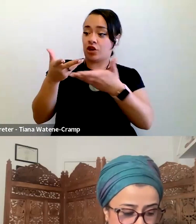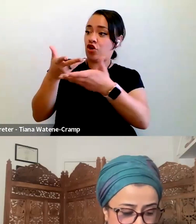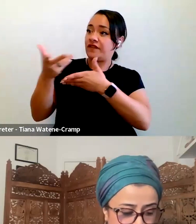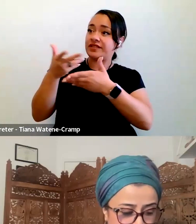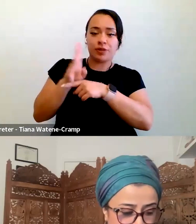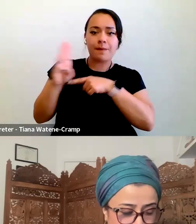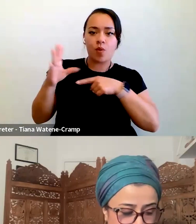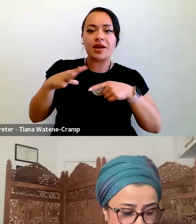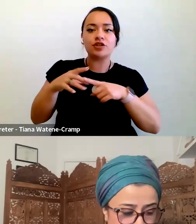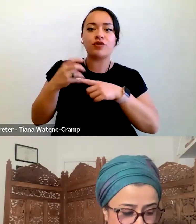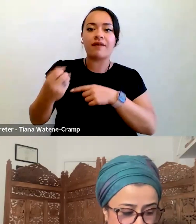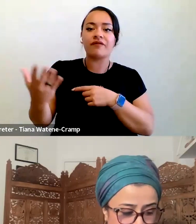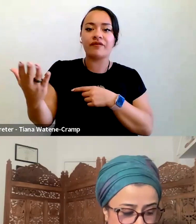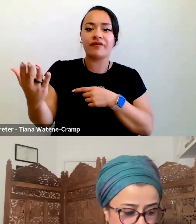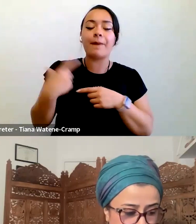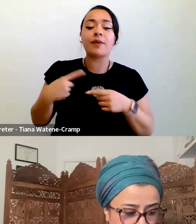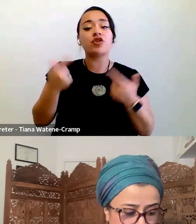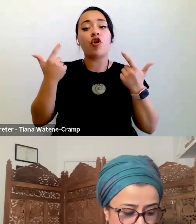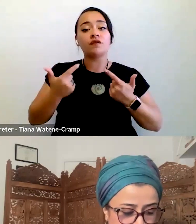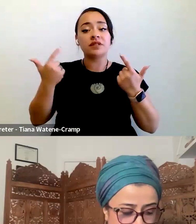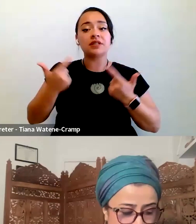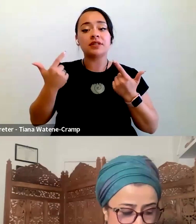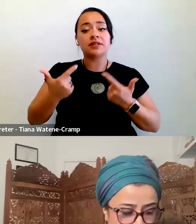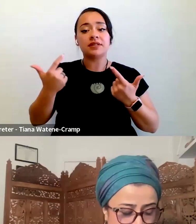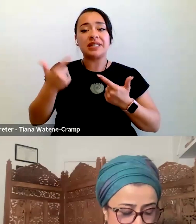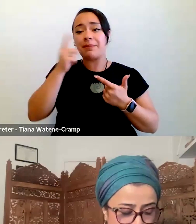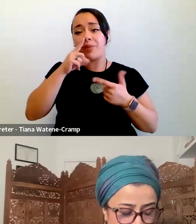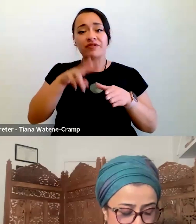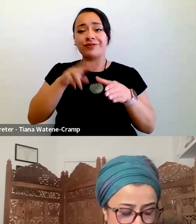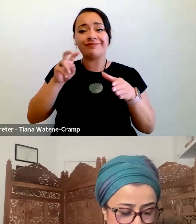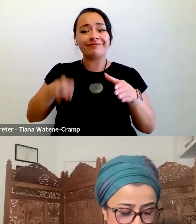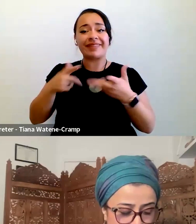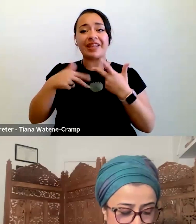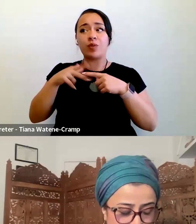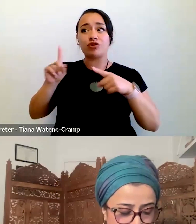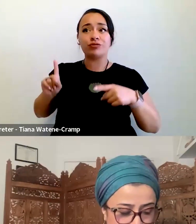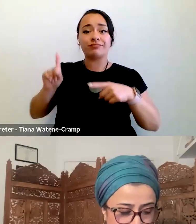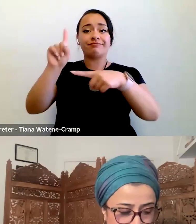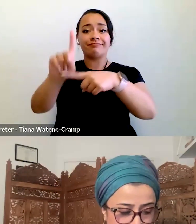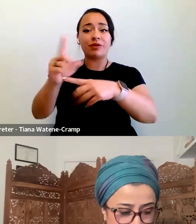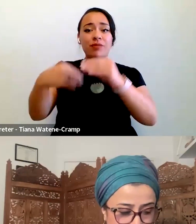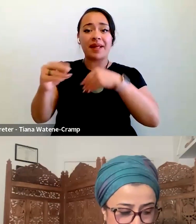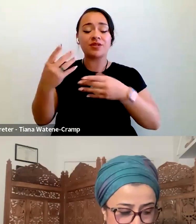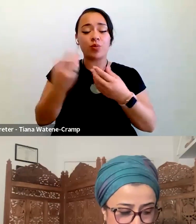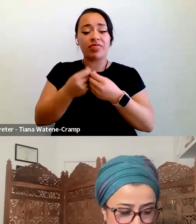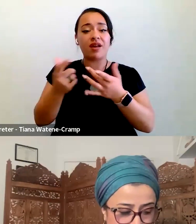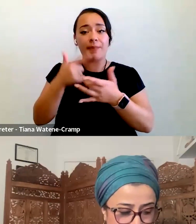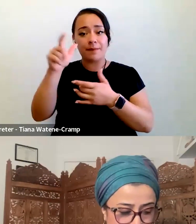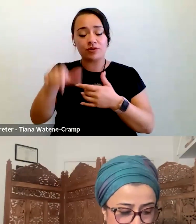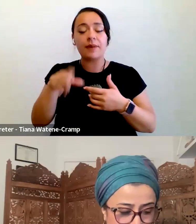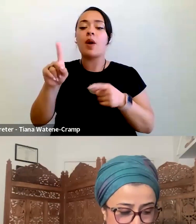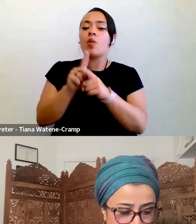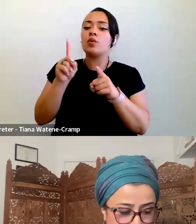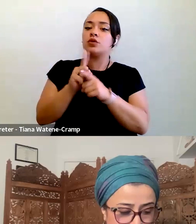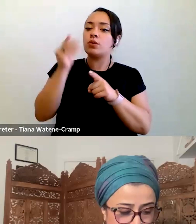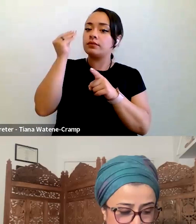have, because quite often, people need to step down if you want to bring someone on. But then also saying, look, we're going to set